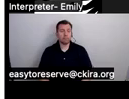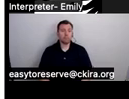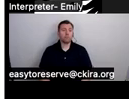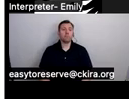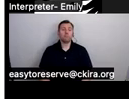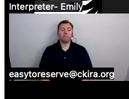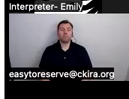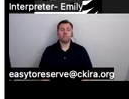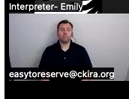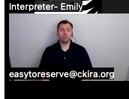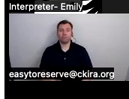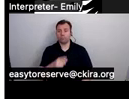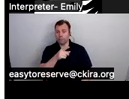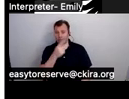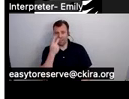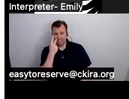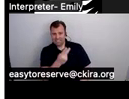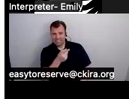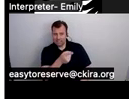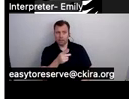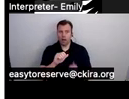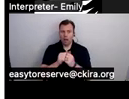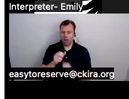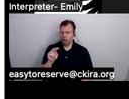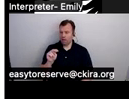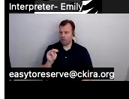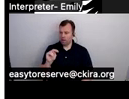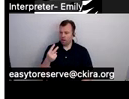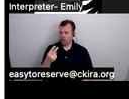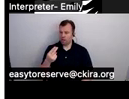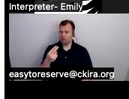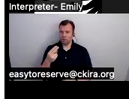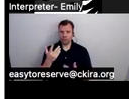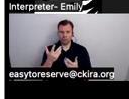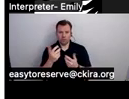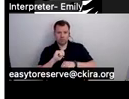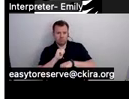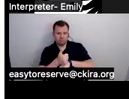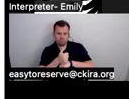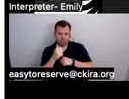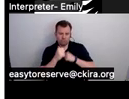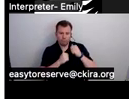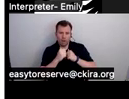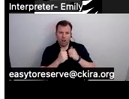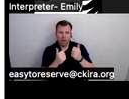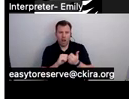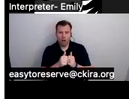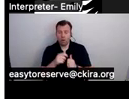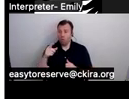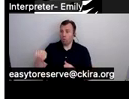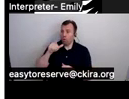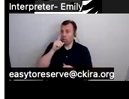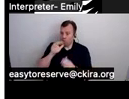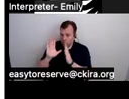about how NIH is structured. I think it's important for those of us who prepare grants and are writing grants